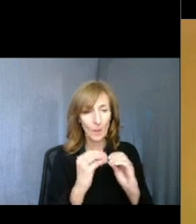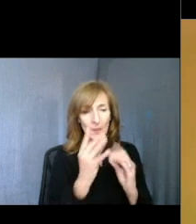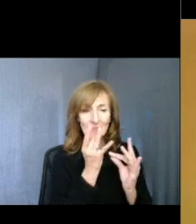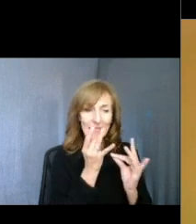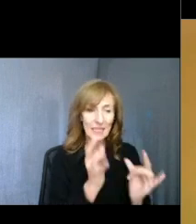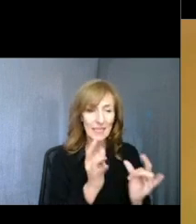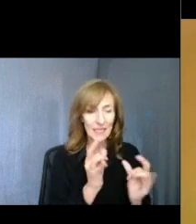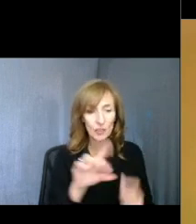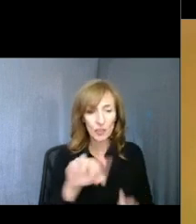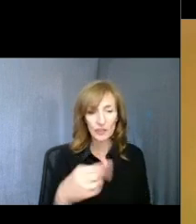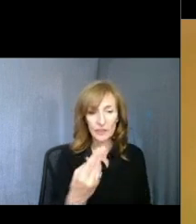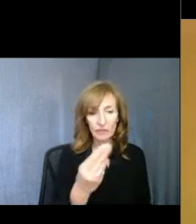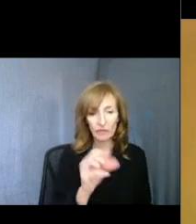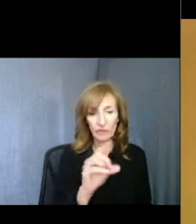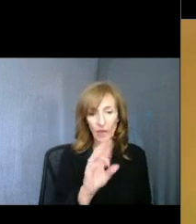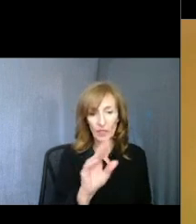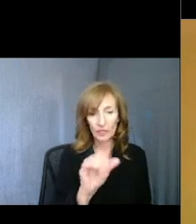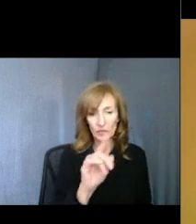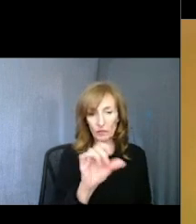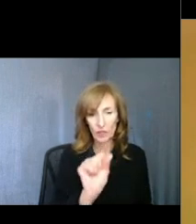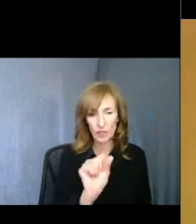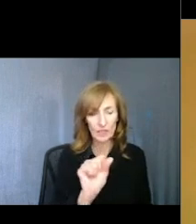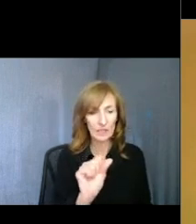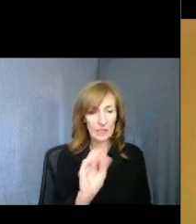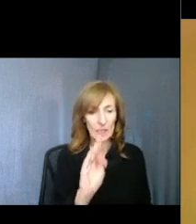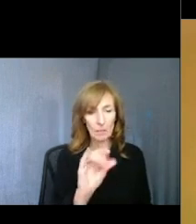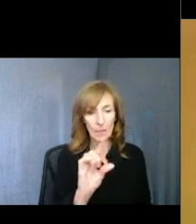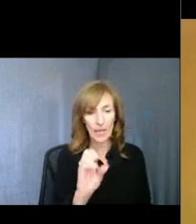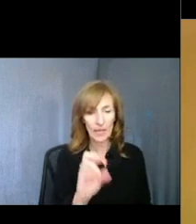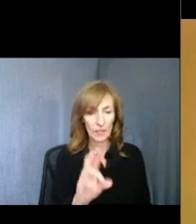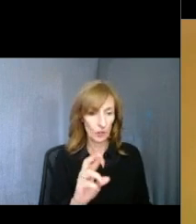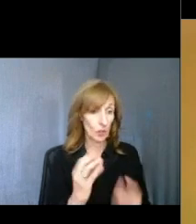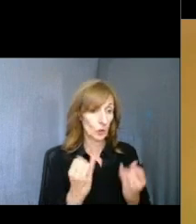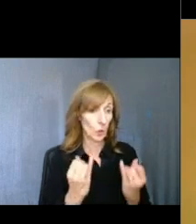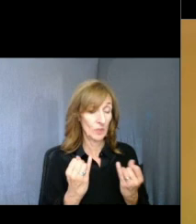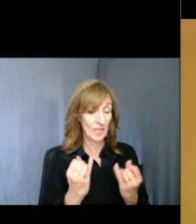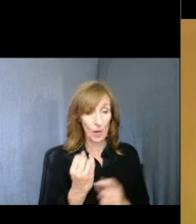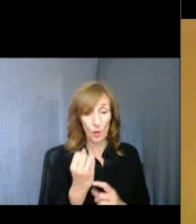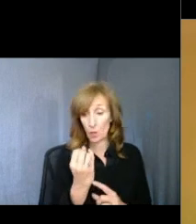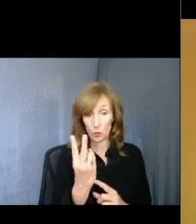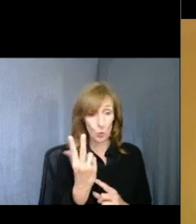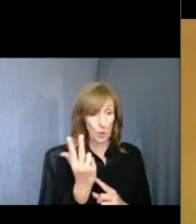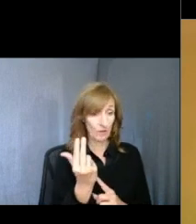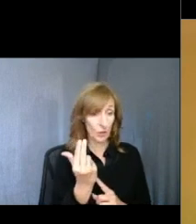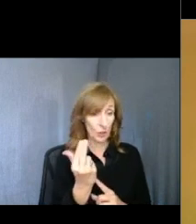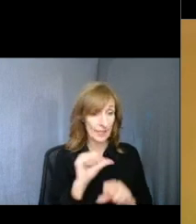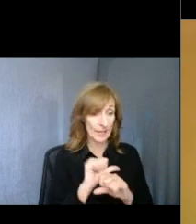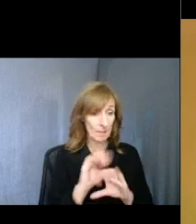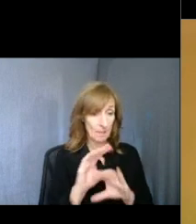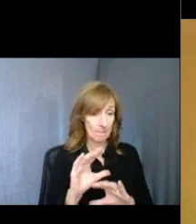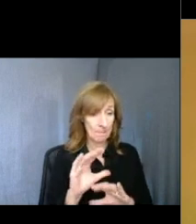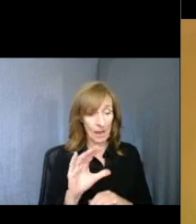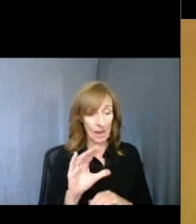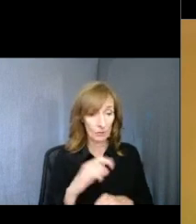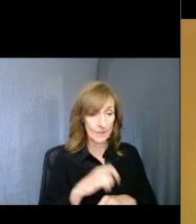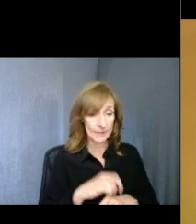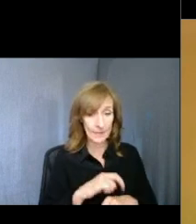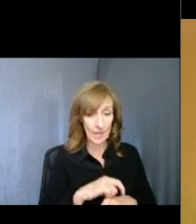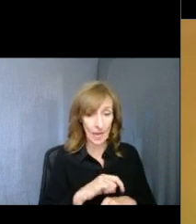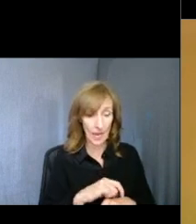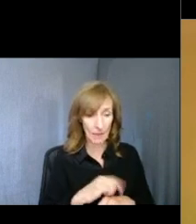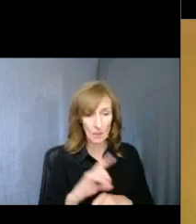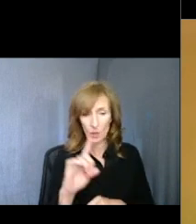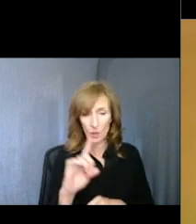Okay, and we're at 12:13 now, Mountain, so let's do one more question, maybe two, but probably just one. Are